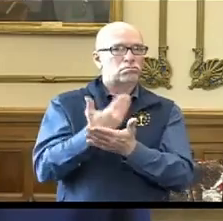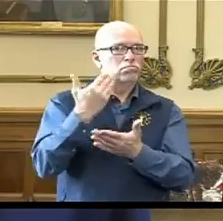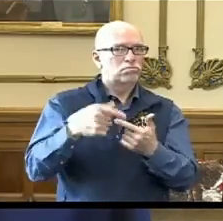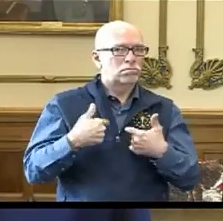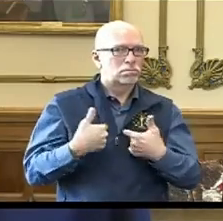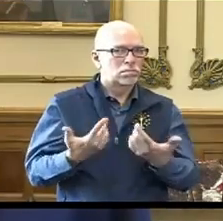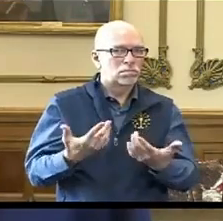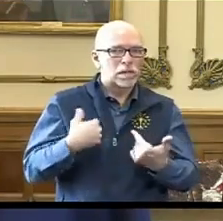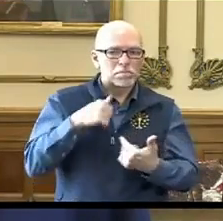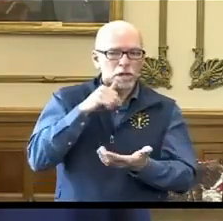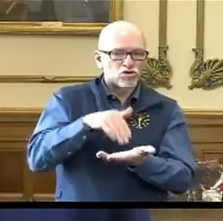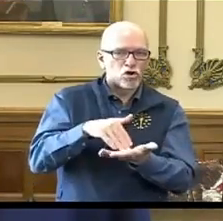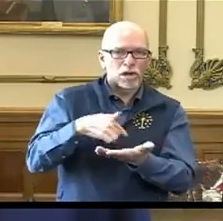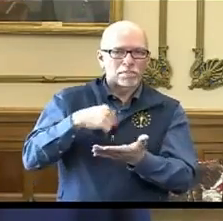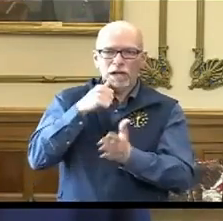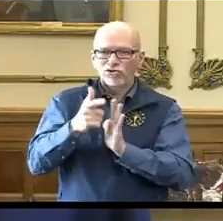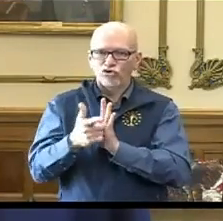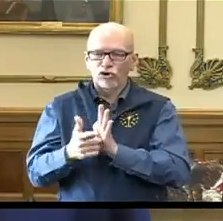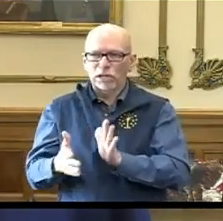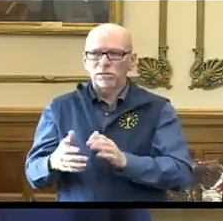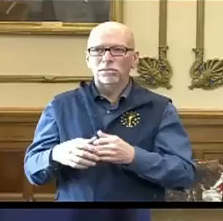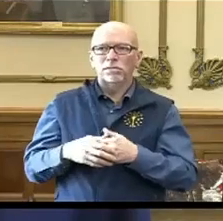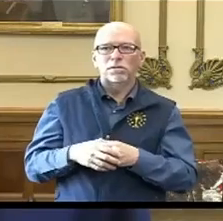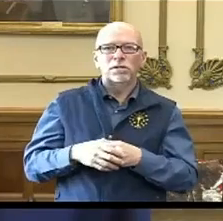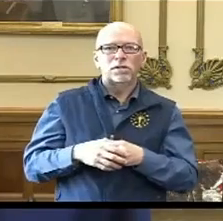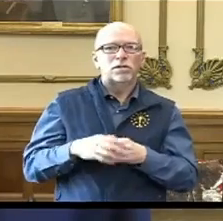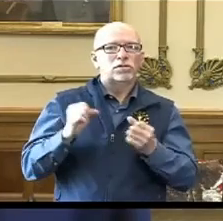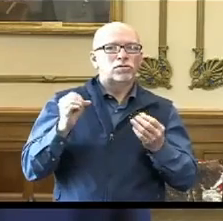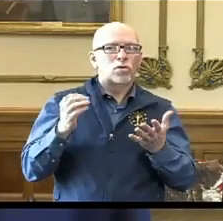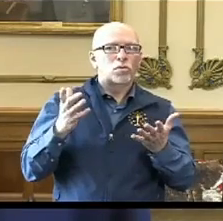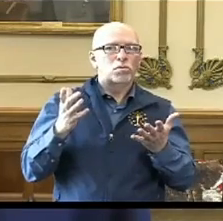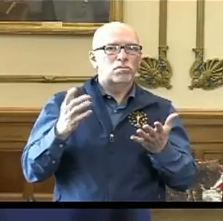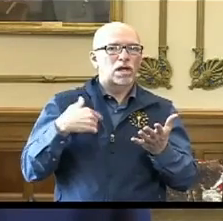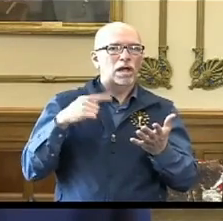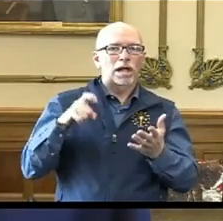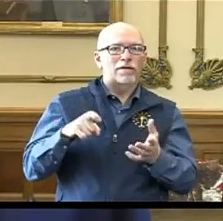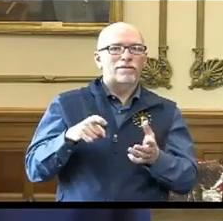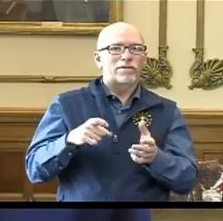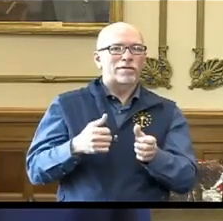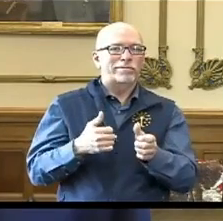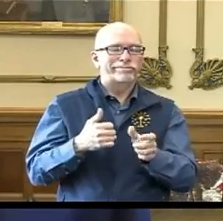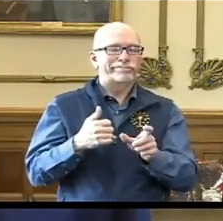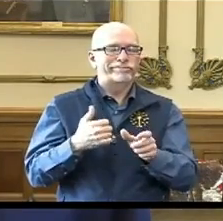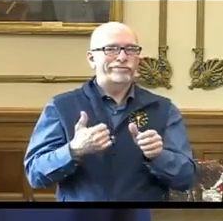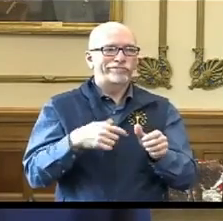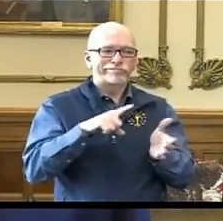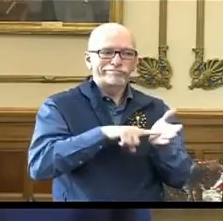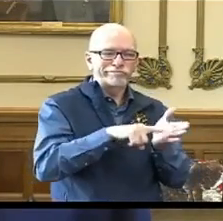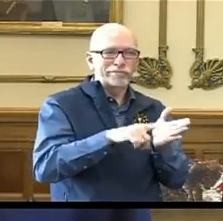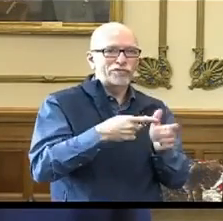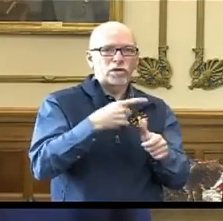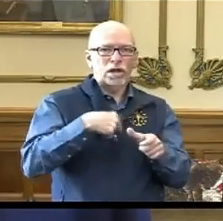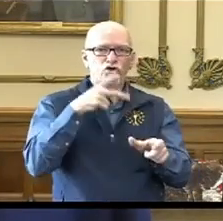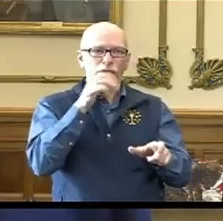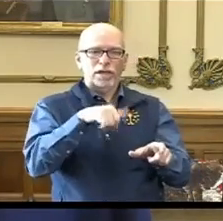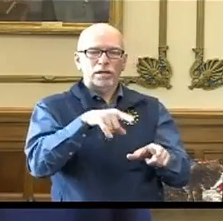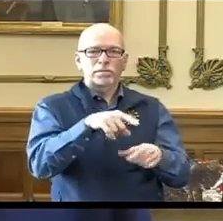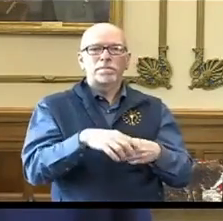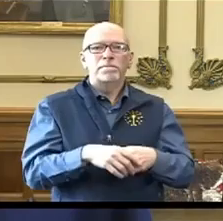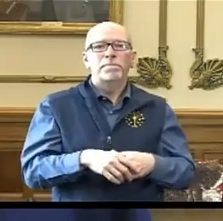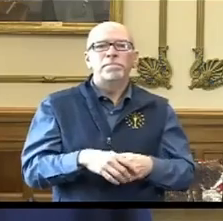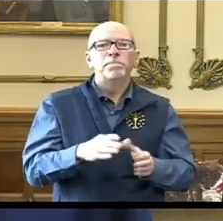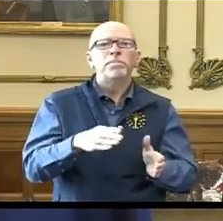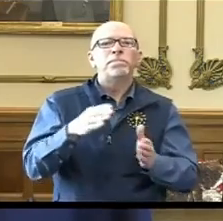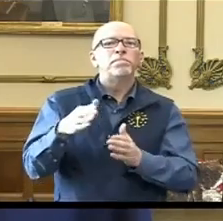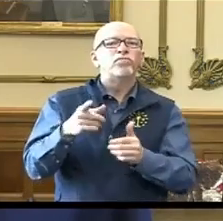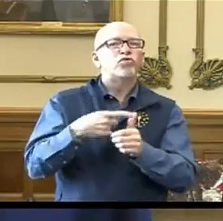not a doctor, I'm not an attorney, so I'll have to follow up with you on that. First I've heard of that.